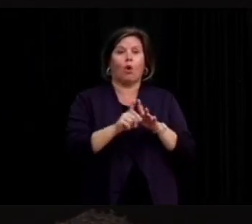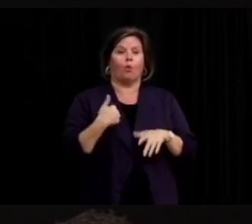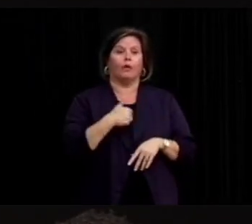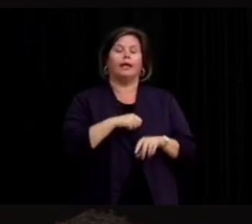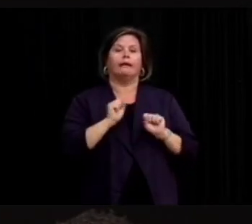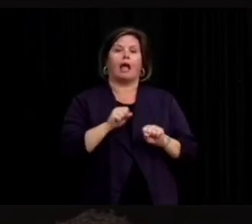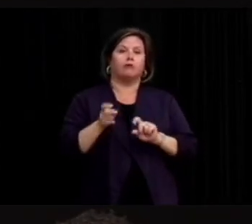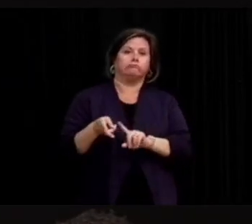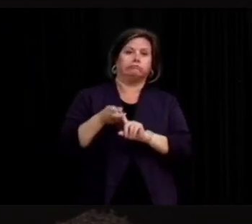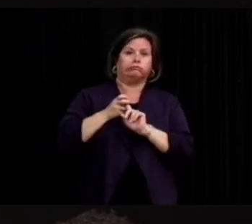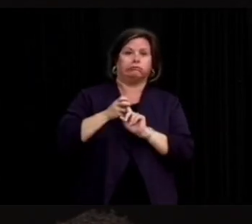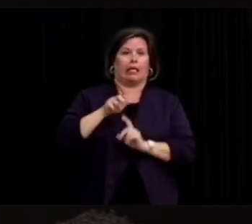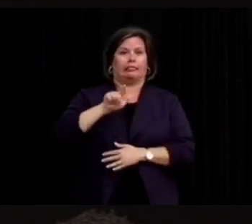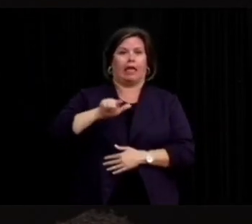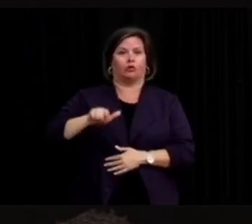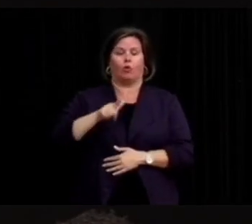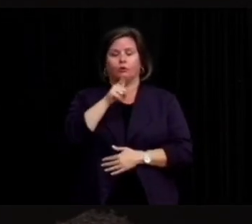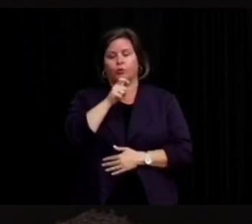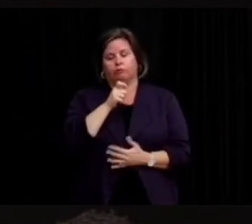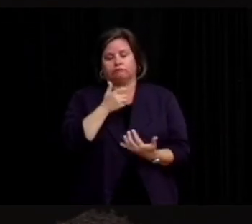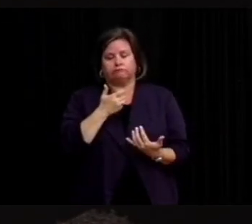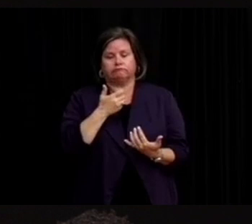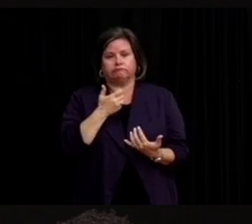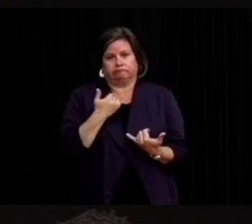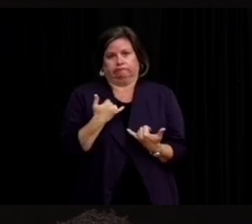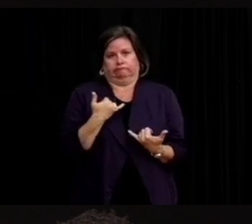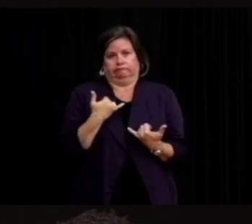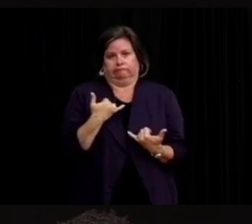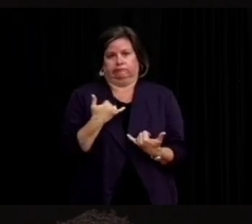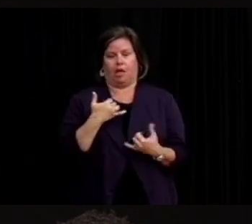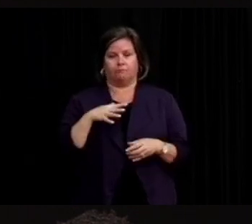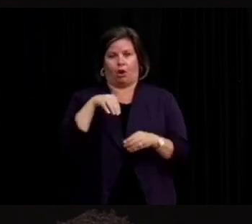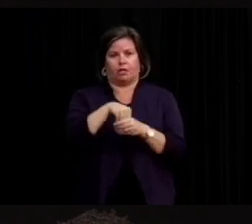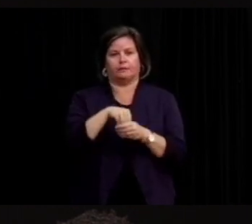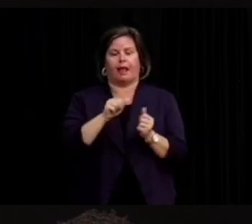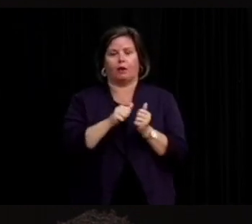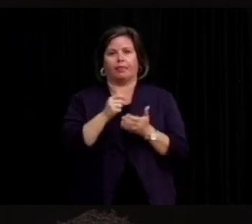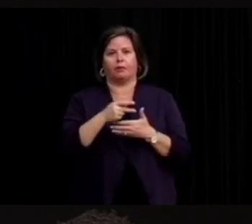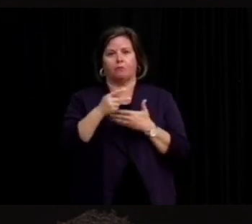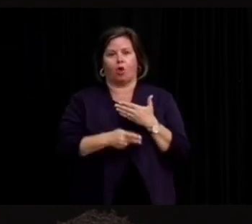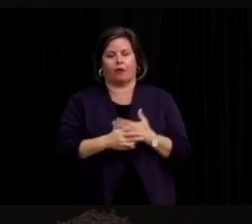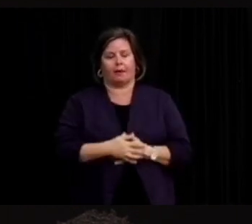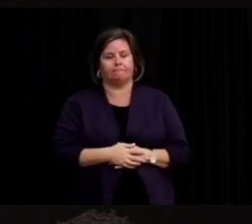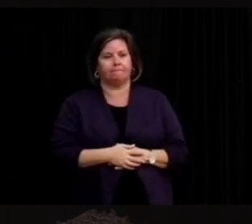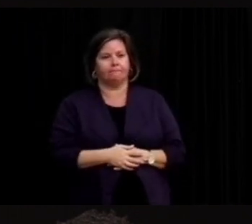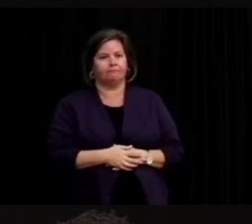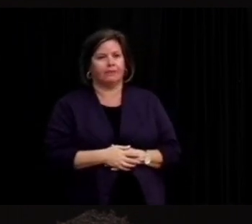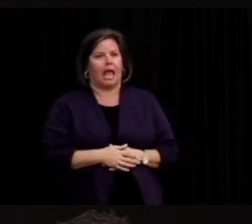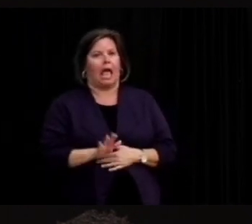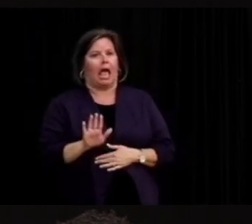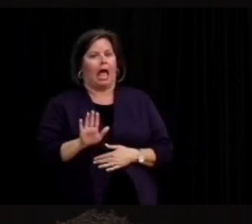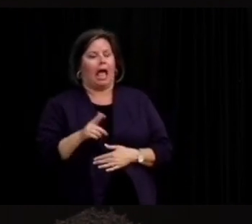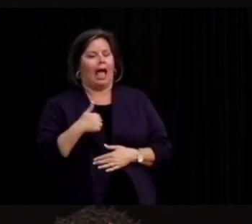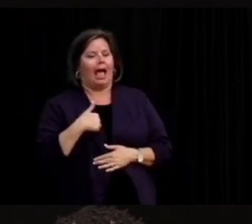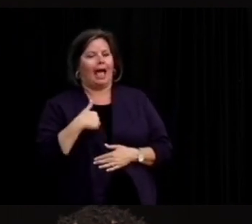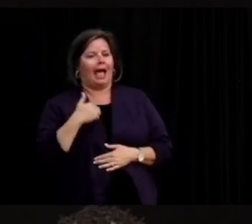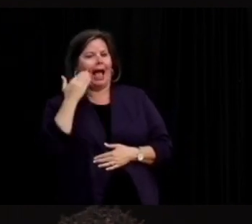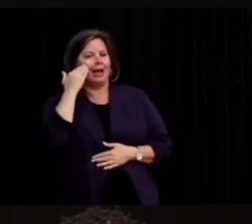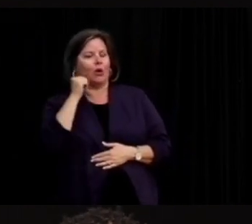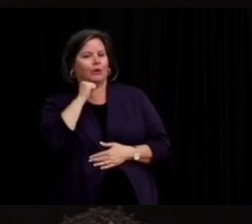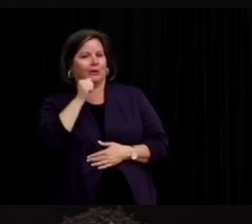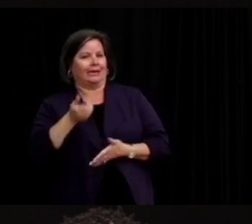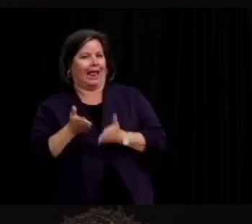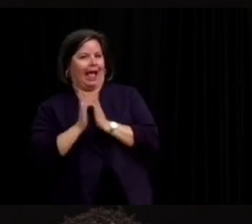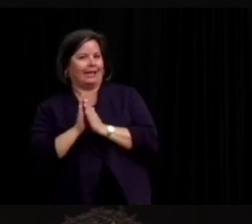are currently participating with our program. This is kind of tied in, and I know you didn't ask about this, but just so everyone